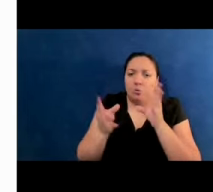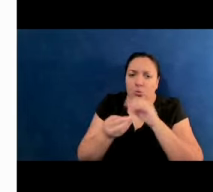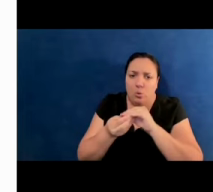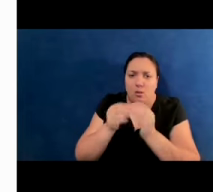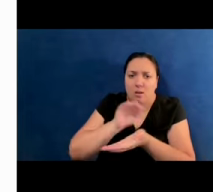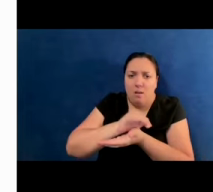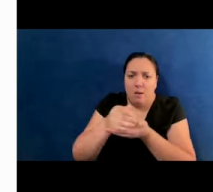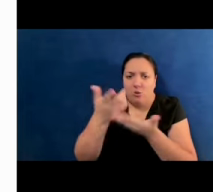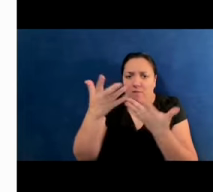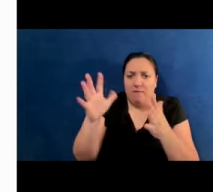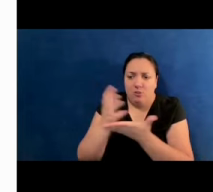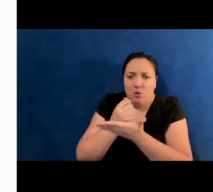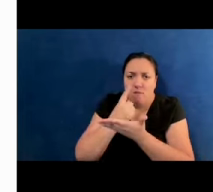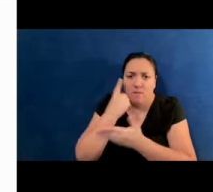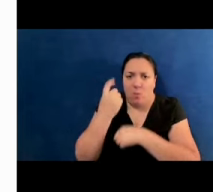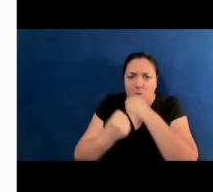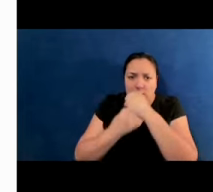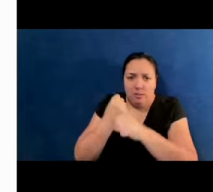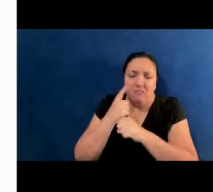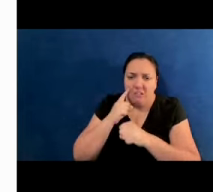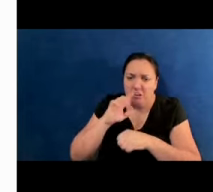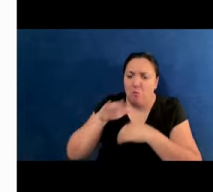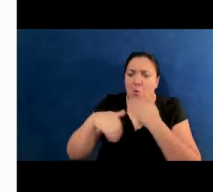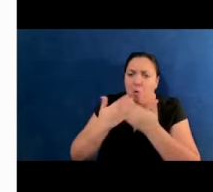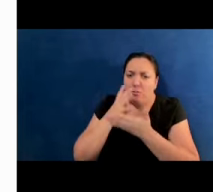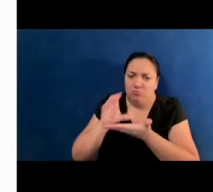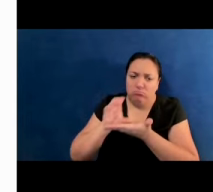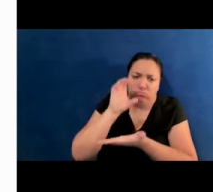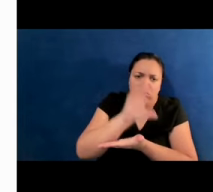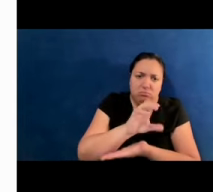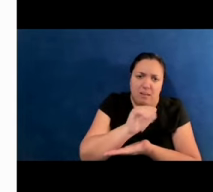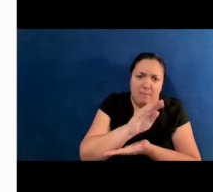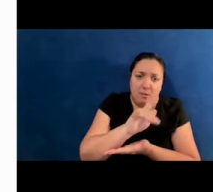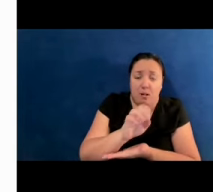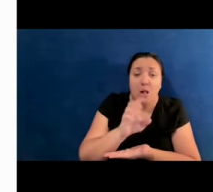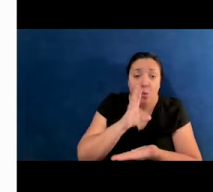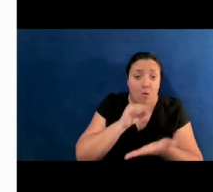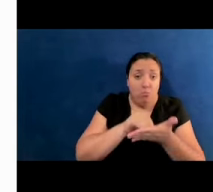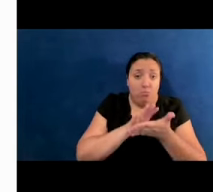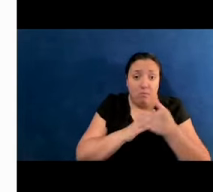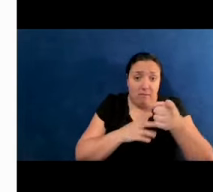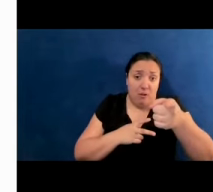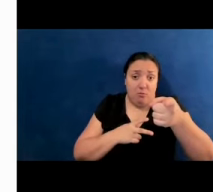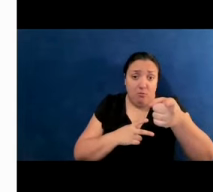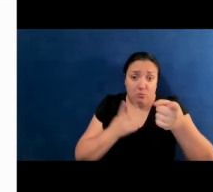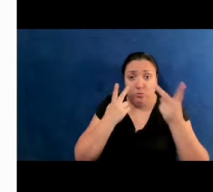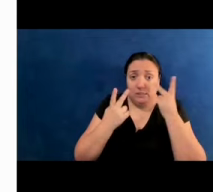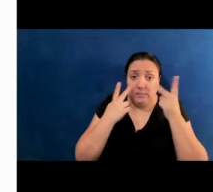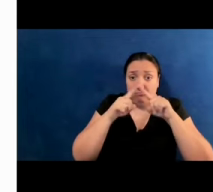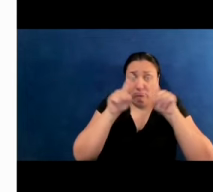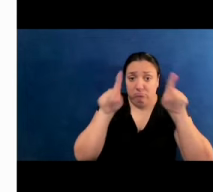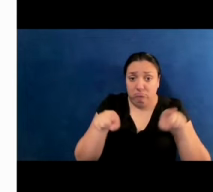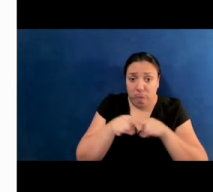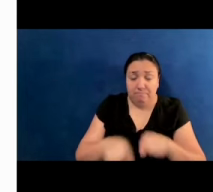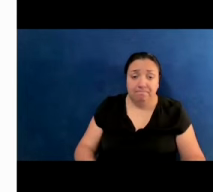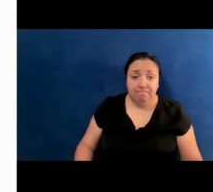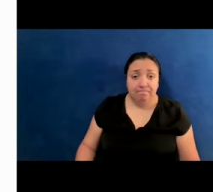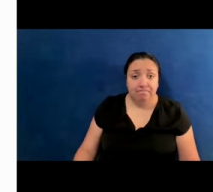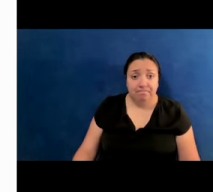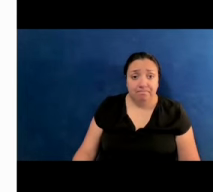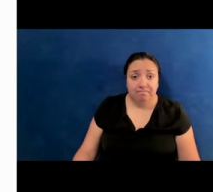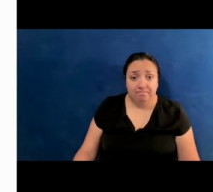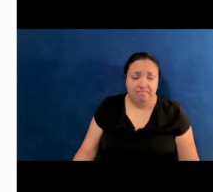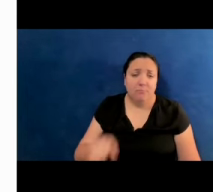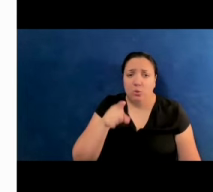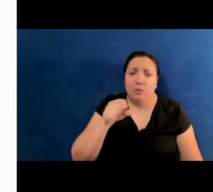that you've earned that year. You can put that extra amount in ABLE, and we'll capture it there. We can show you how much is in each bucket, and you'll